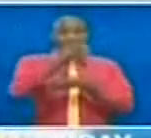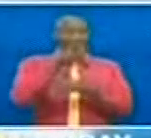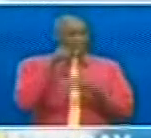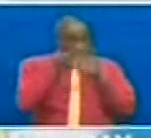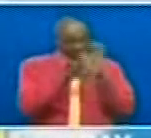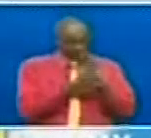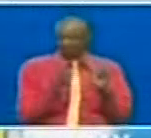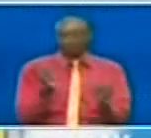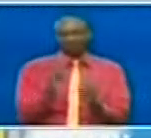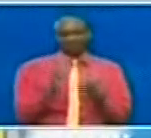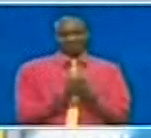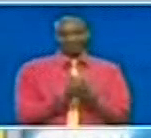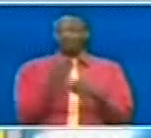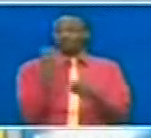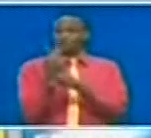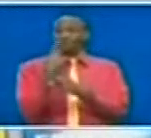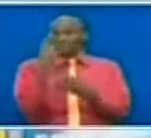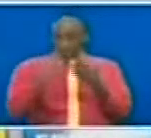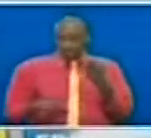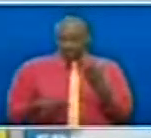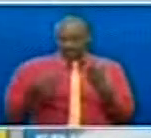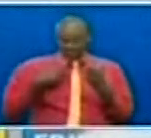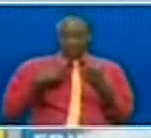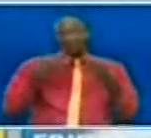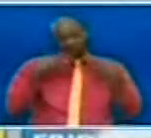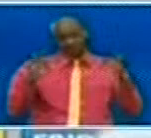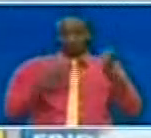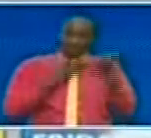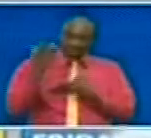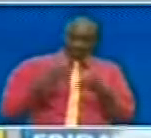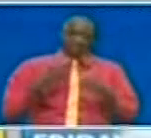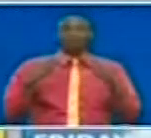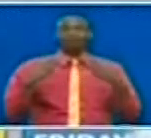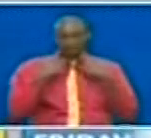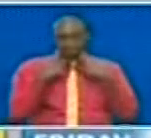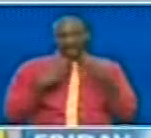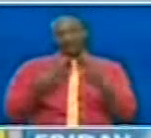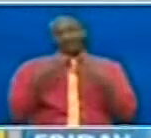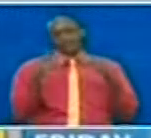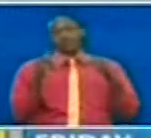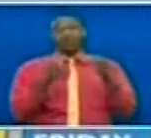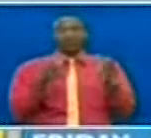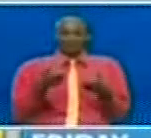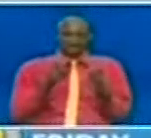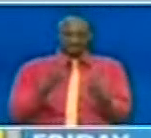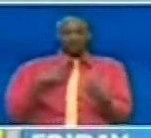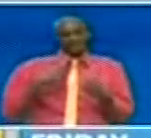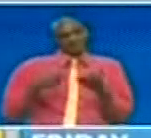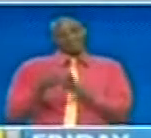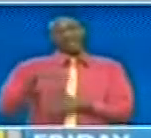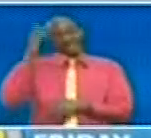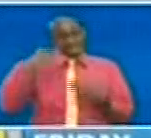noted that Clause 12 introduces a clause that limits the freedom of expression and of the media and imposes a hefty fine.